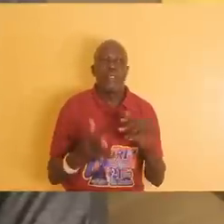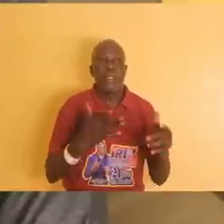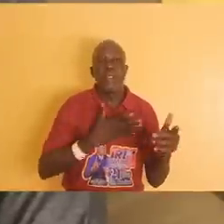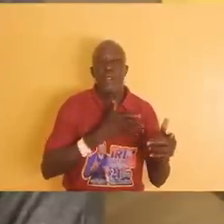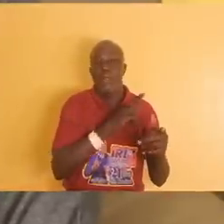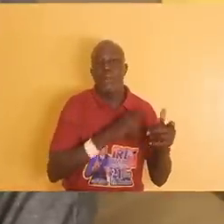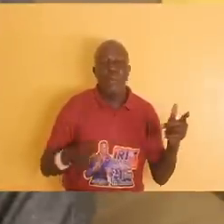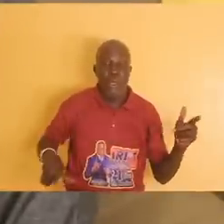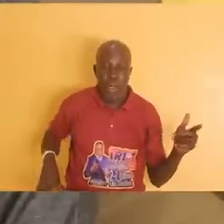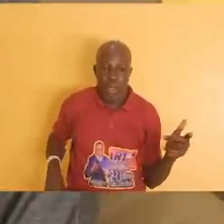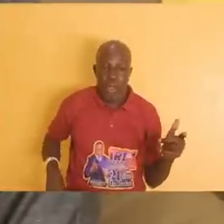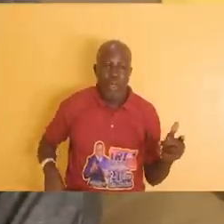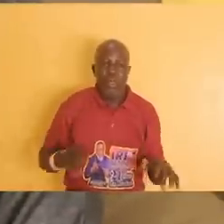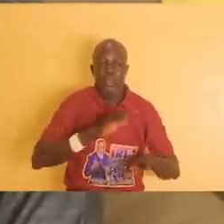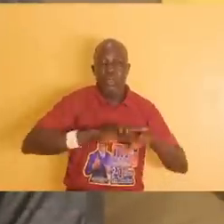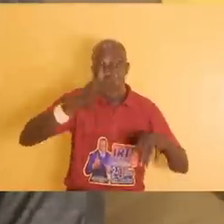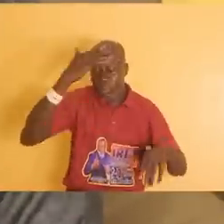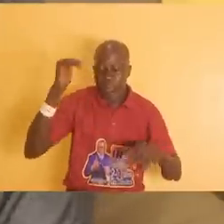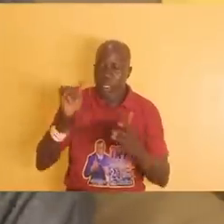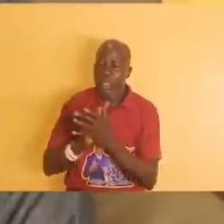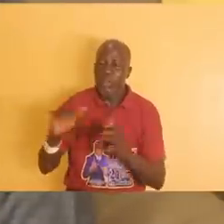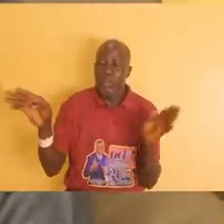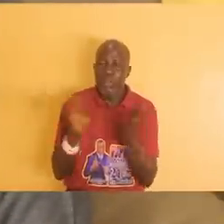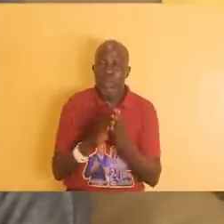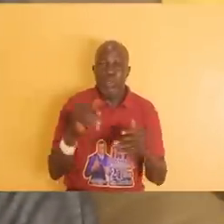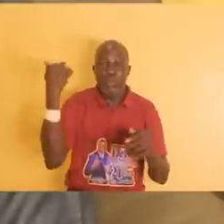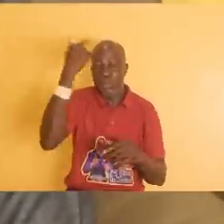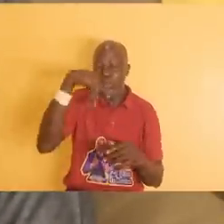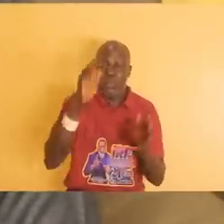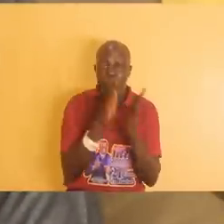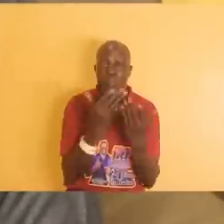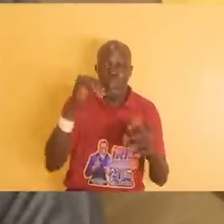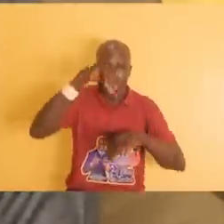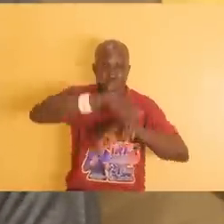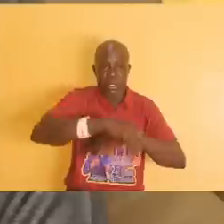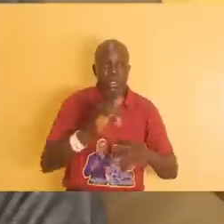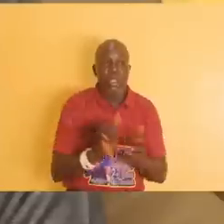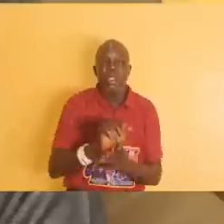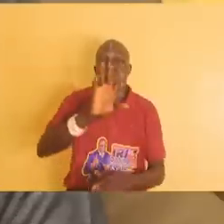In Jesus' name, Lord. Don't forget we'll meet on Facebook in the